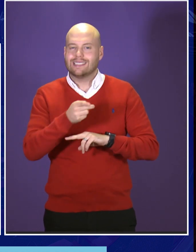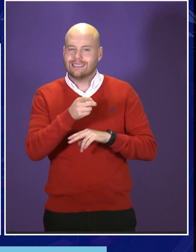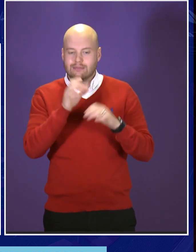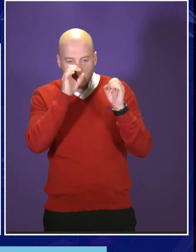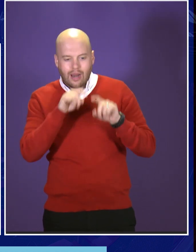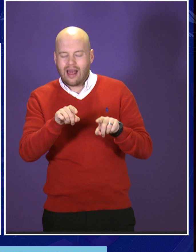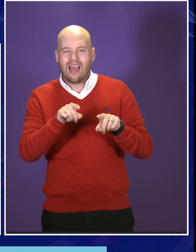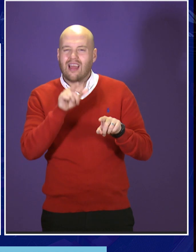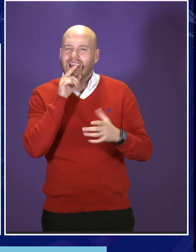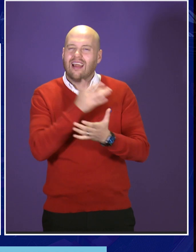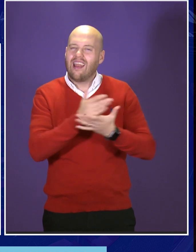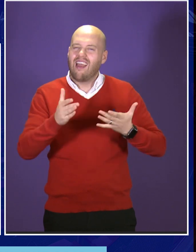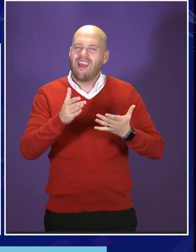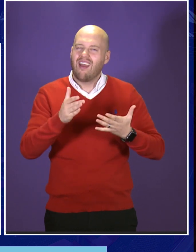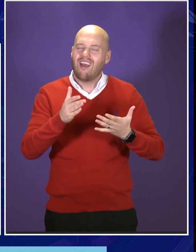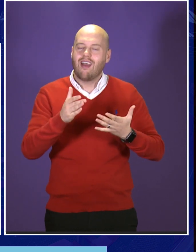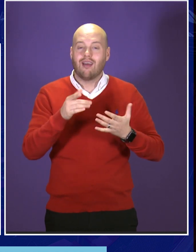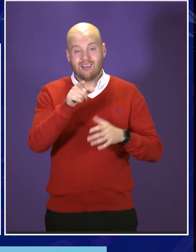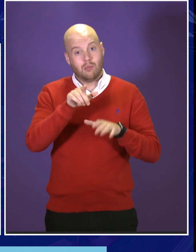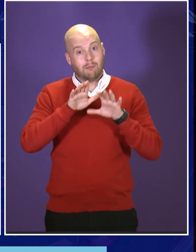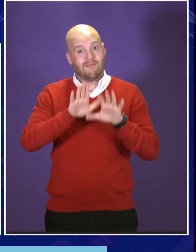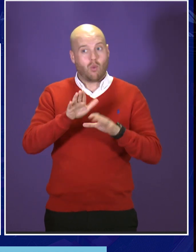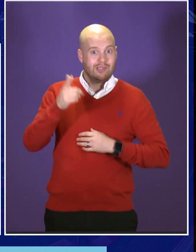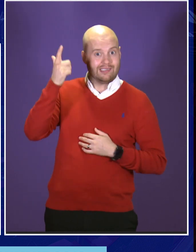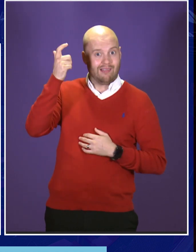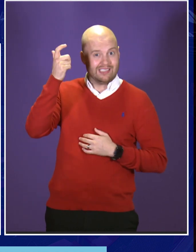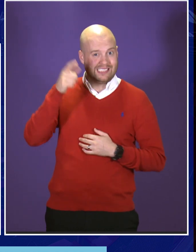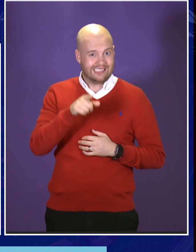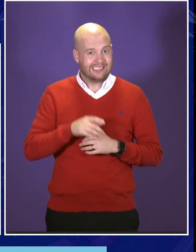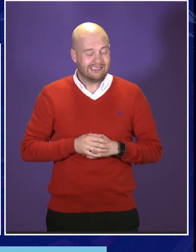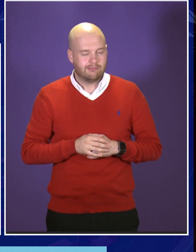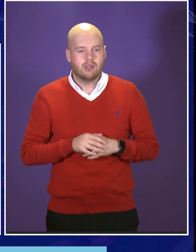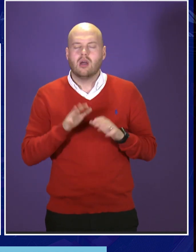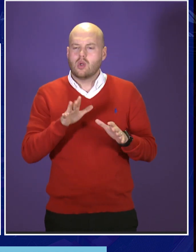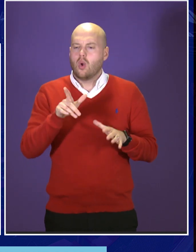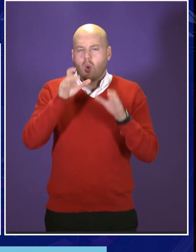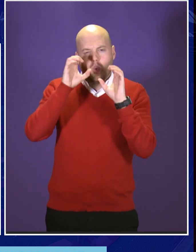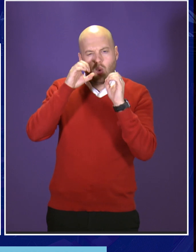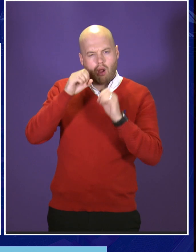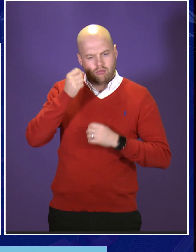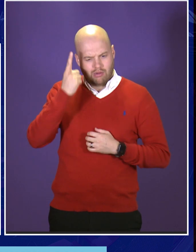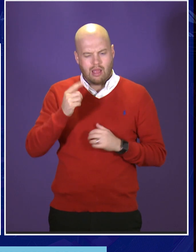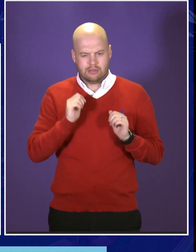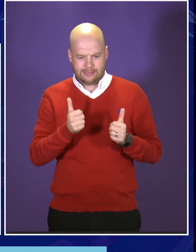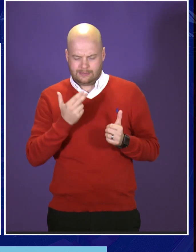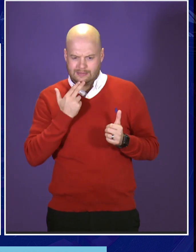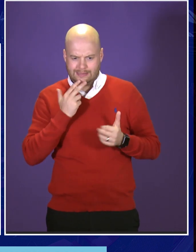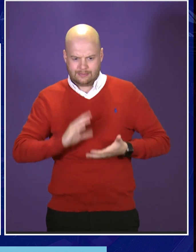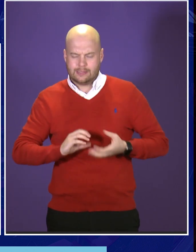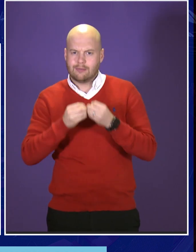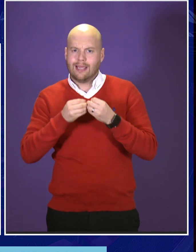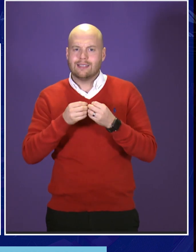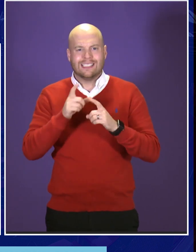set about looking to create a digitally immersive, interactive platform which allowed to share